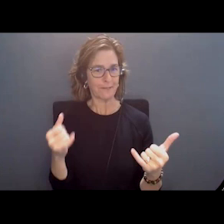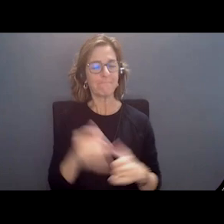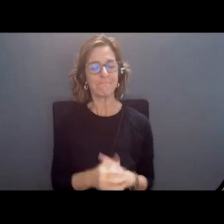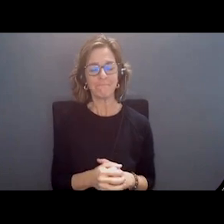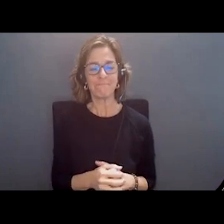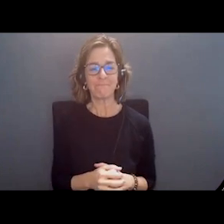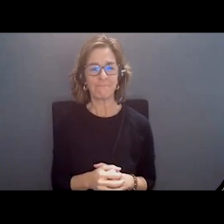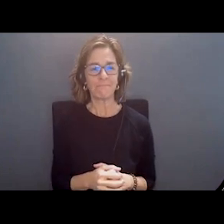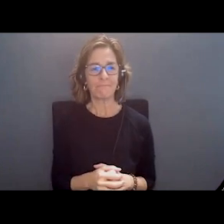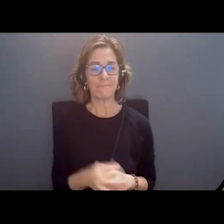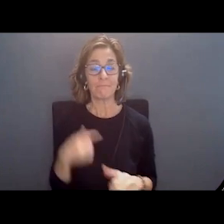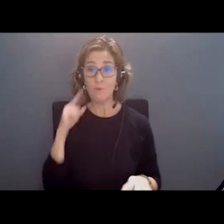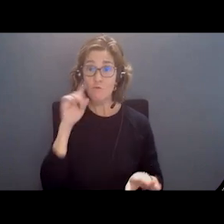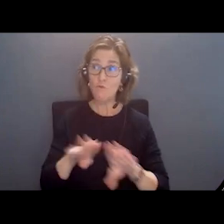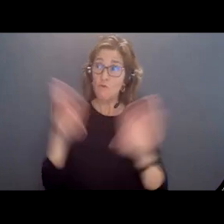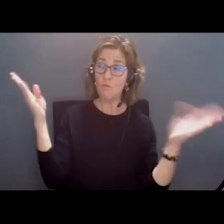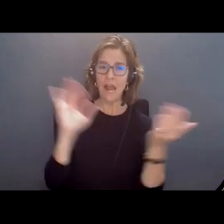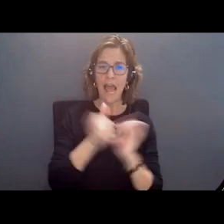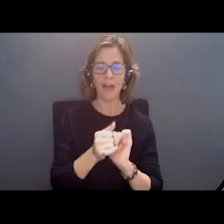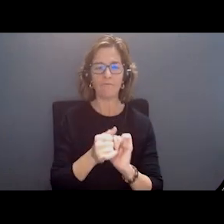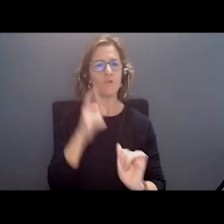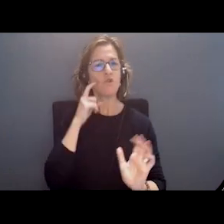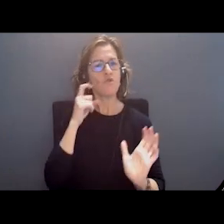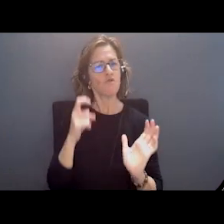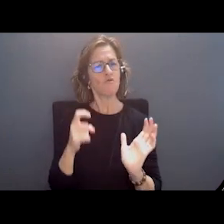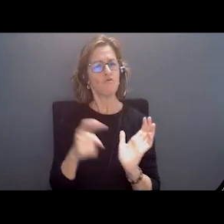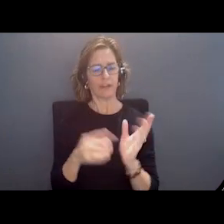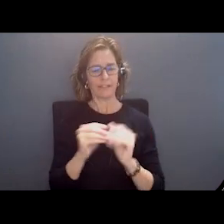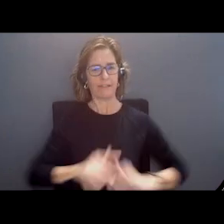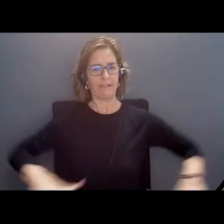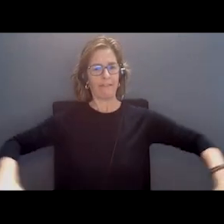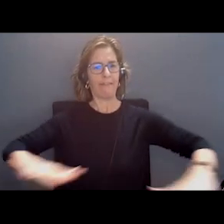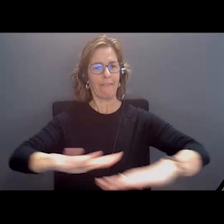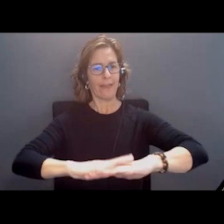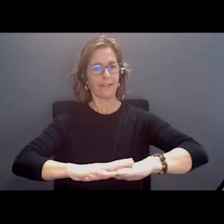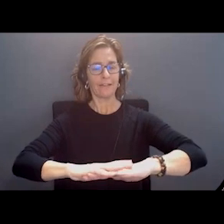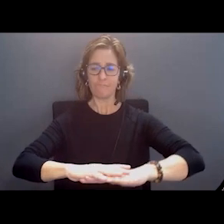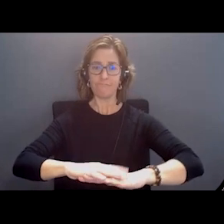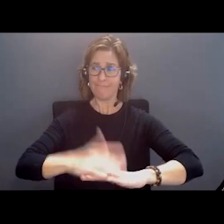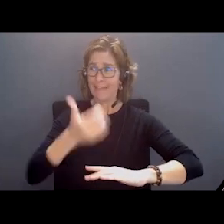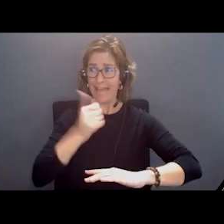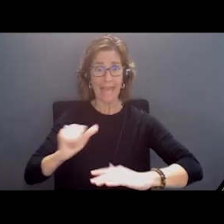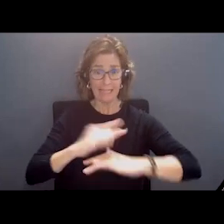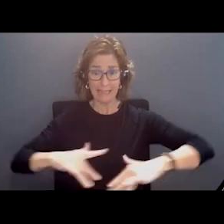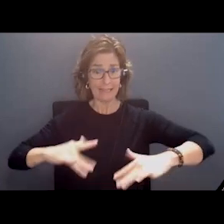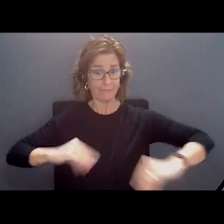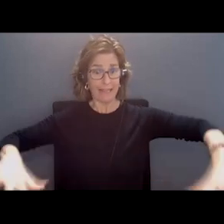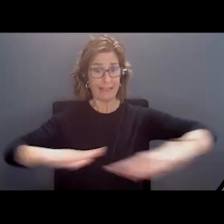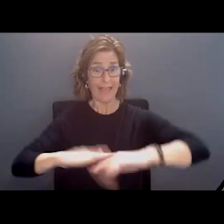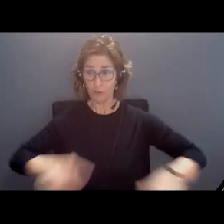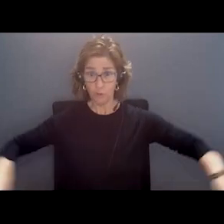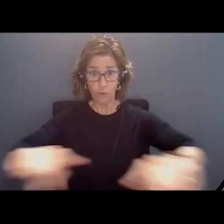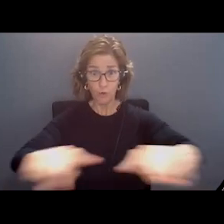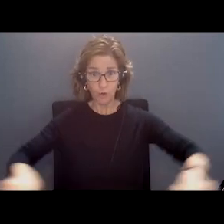I would like to begin by acknowledging the Indigenous peoples of all the lands that we are on today. I do this to reaffirm